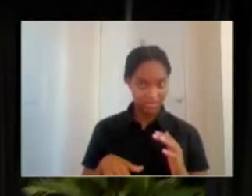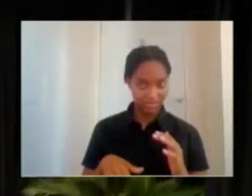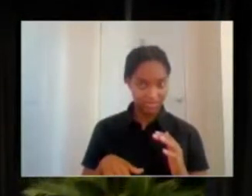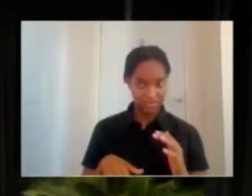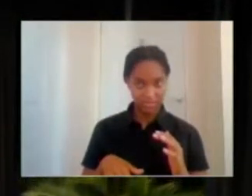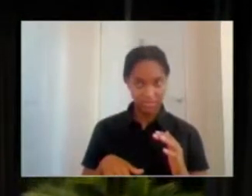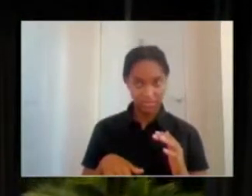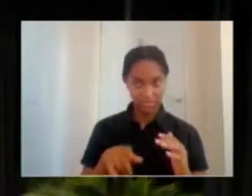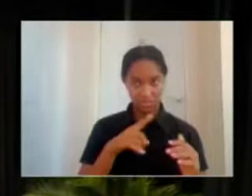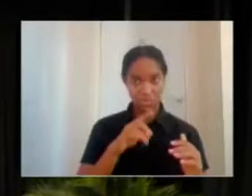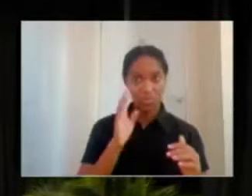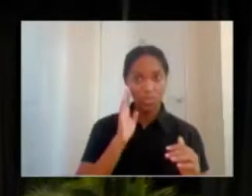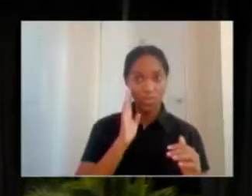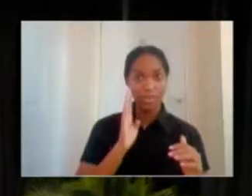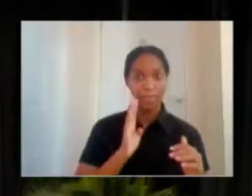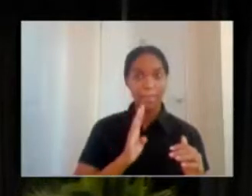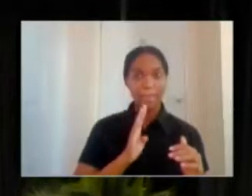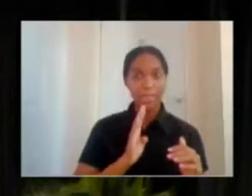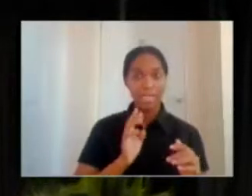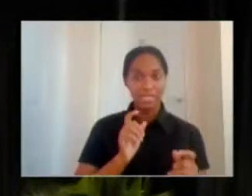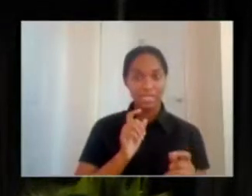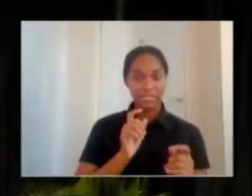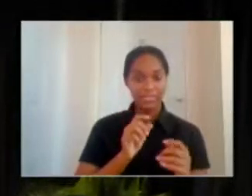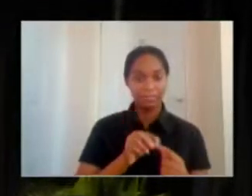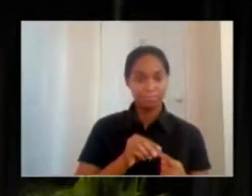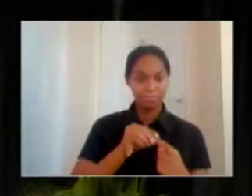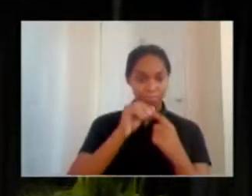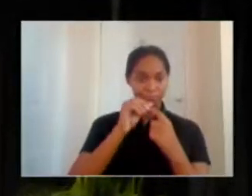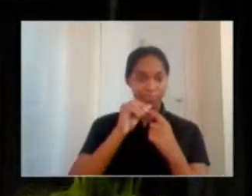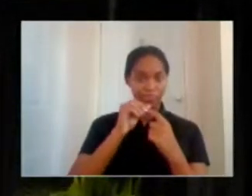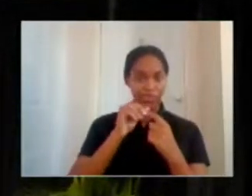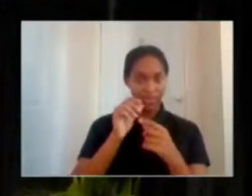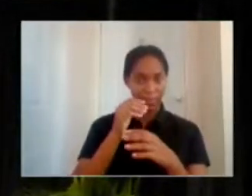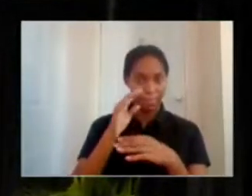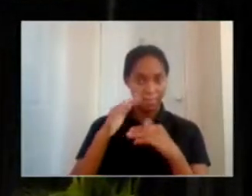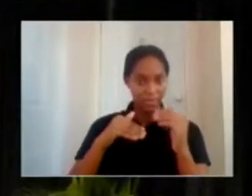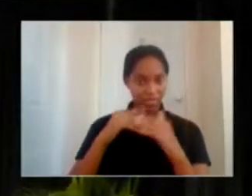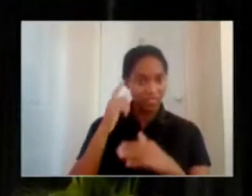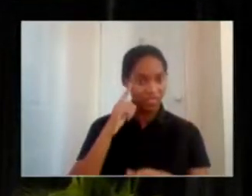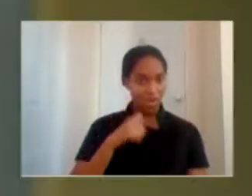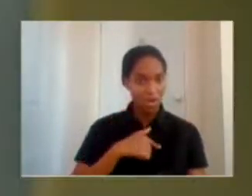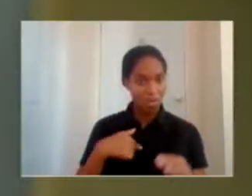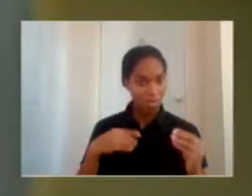would be custom built for our market? No.